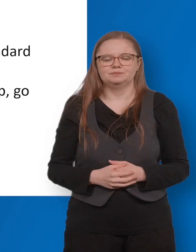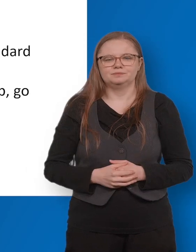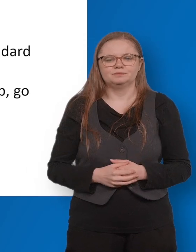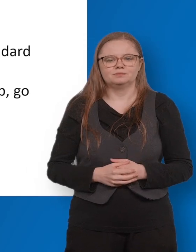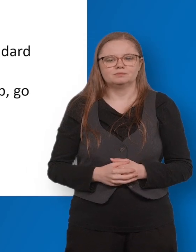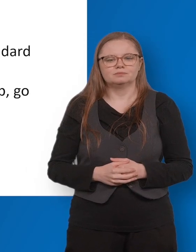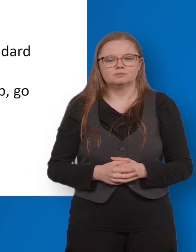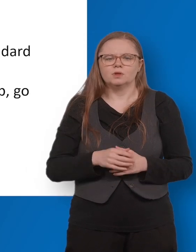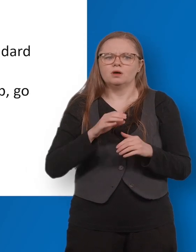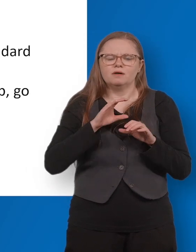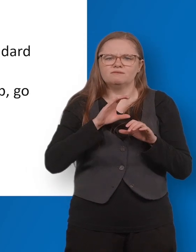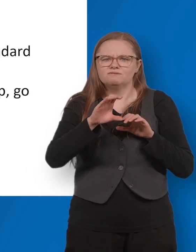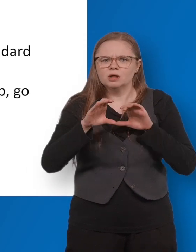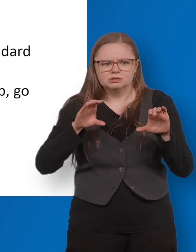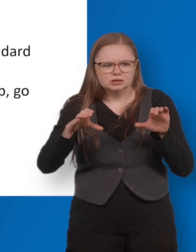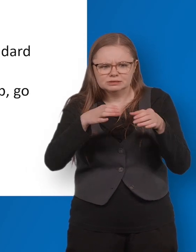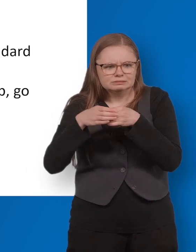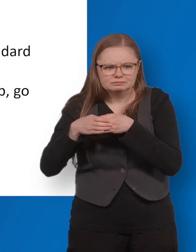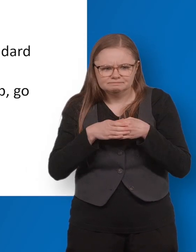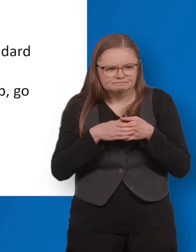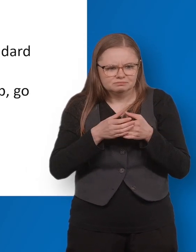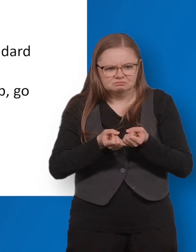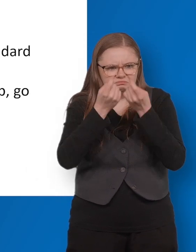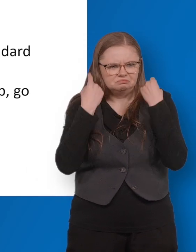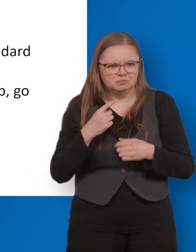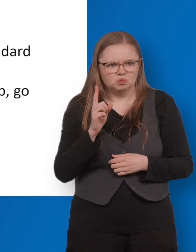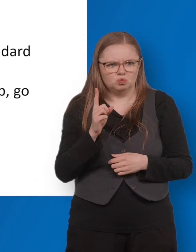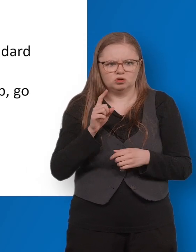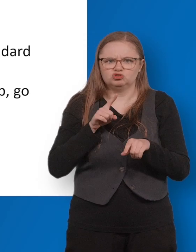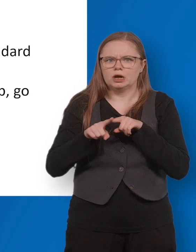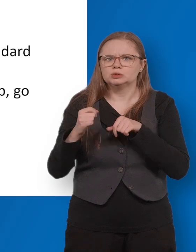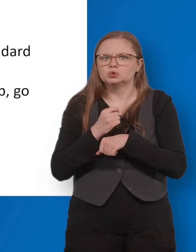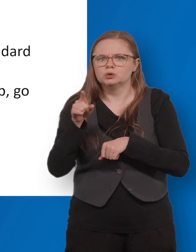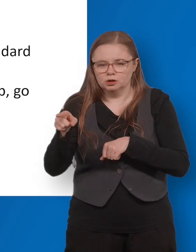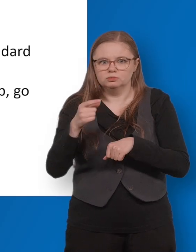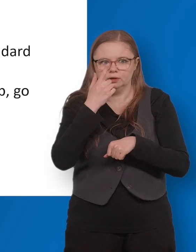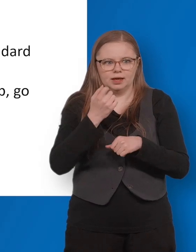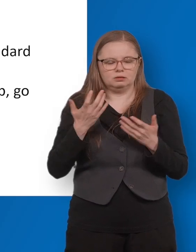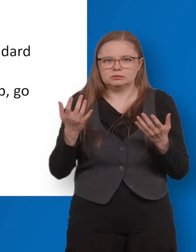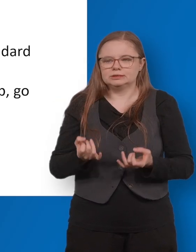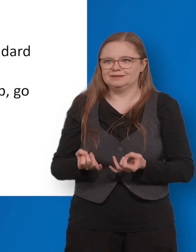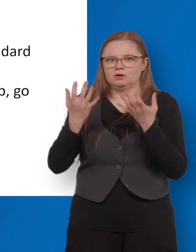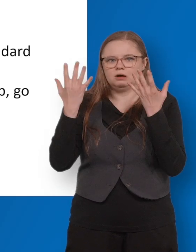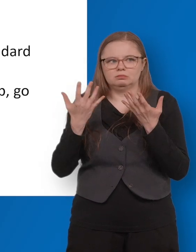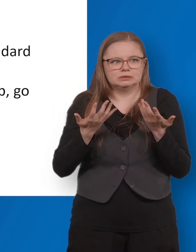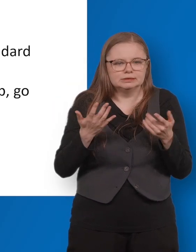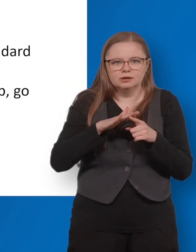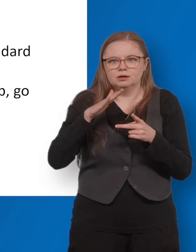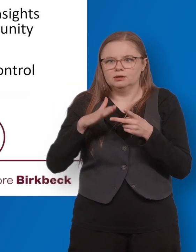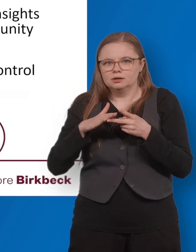So what are the options? To give up, go elsewhere, or maybe do unfunded research?